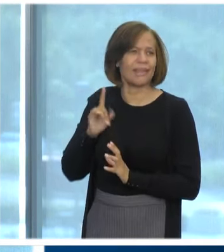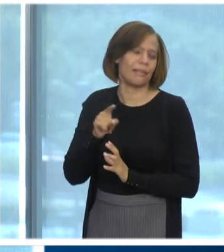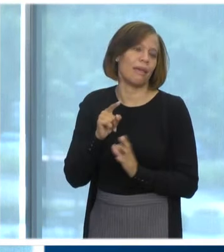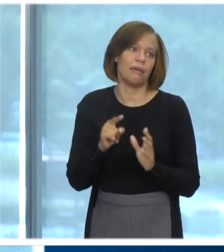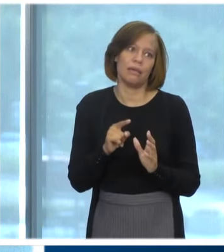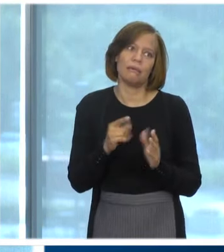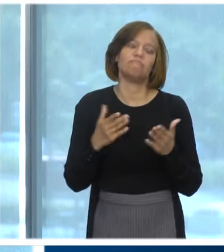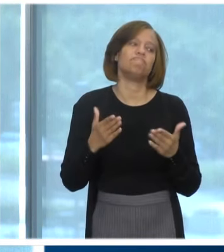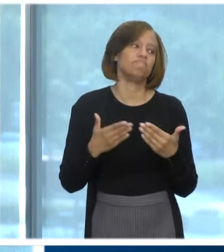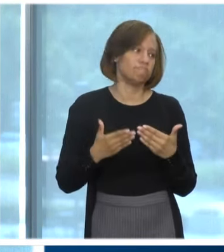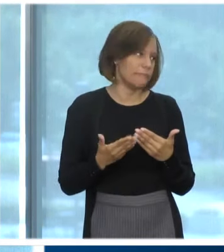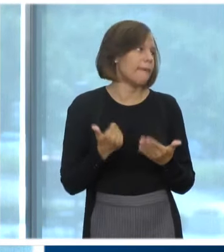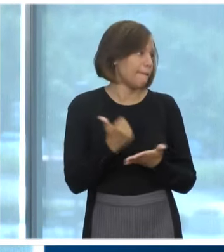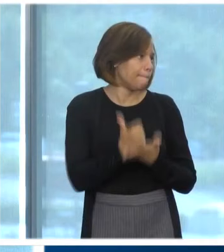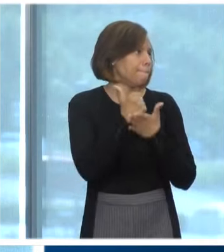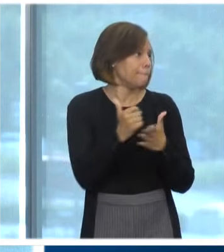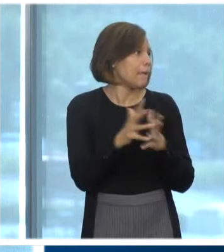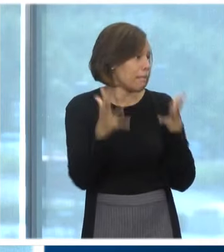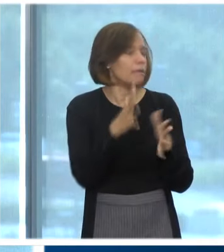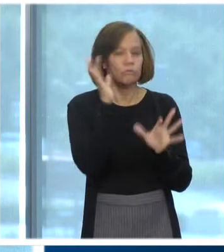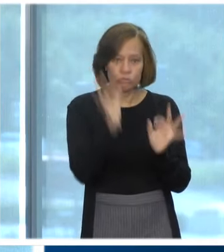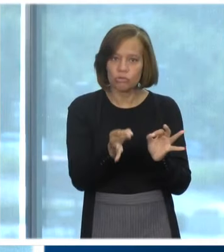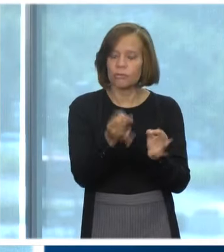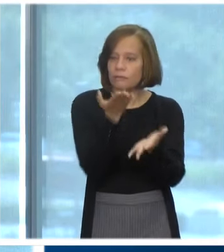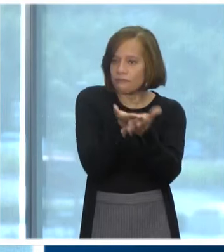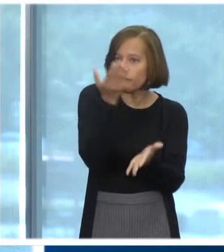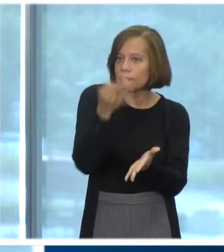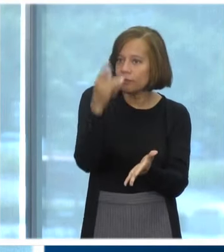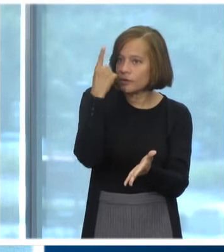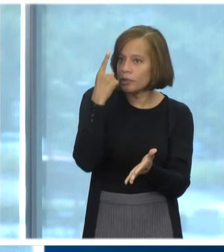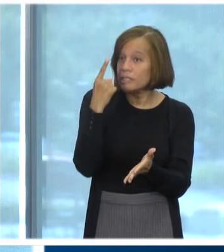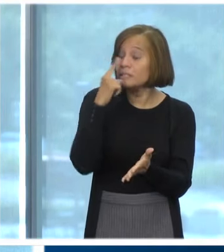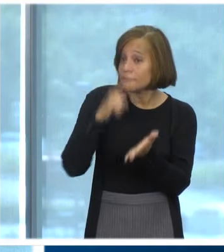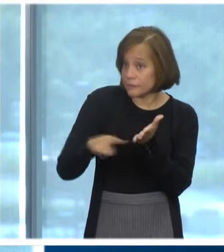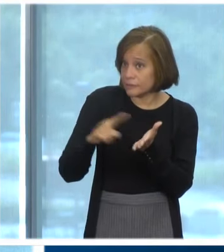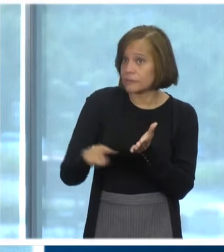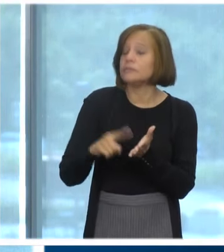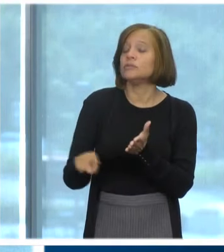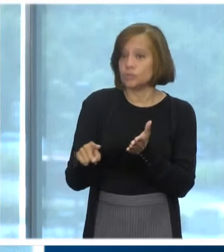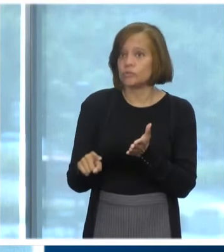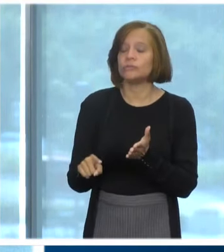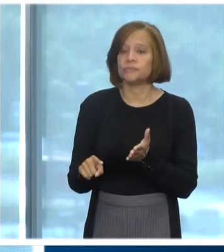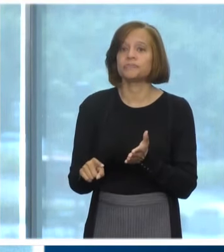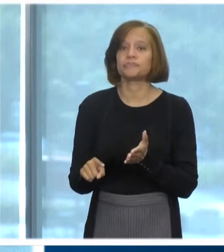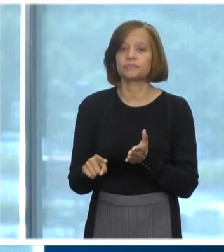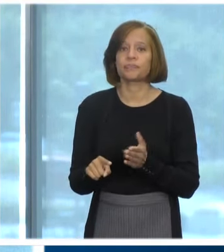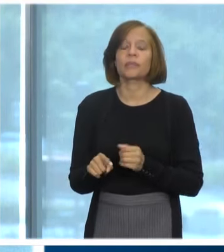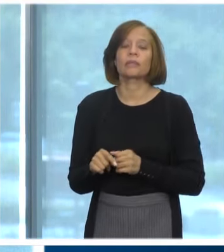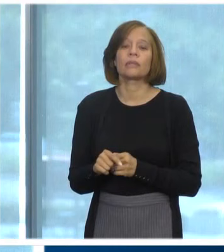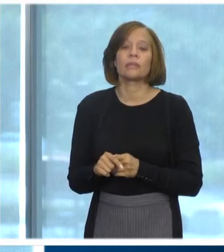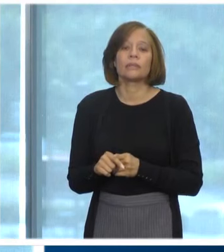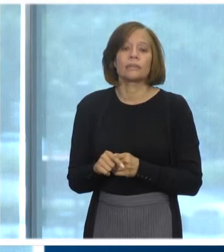our ability to determine the facts in several of our investigations. They did this either